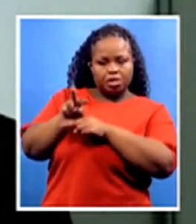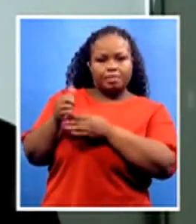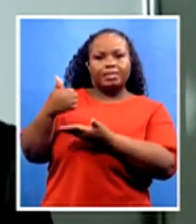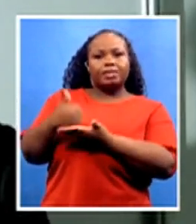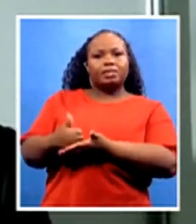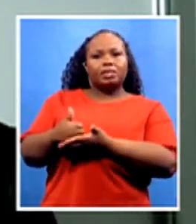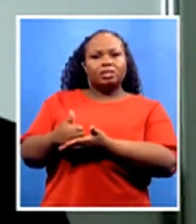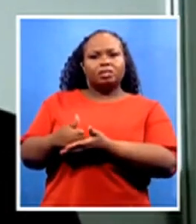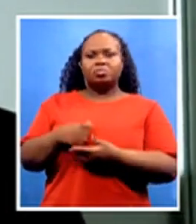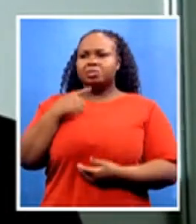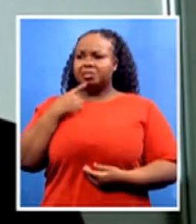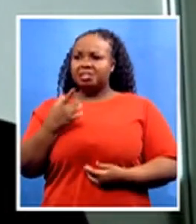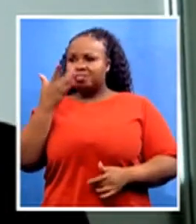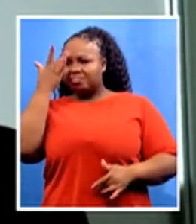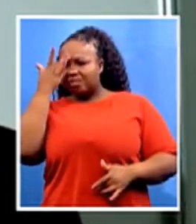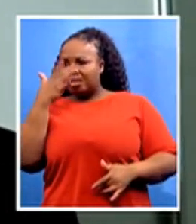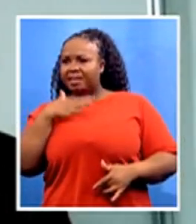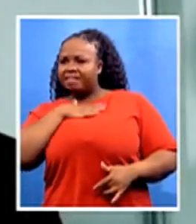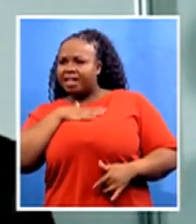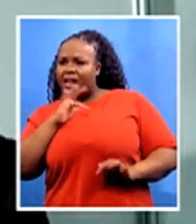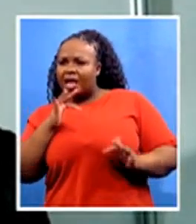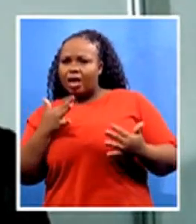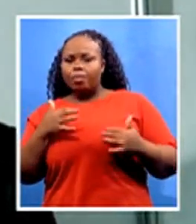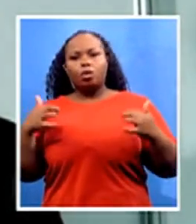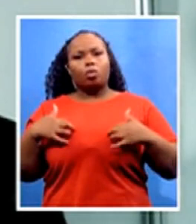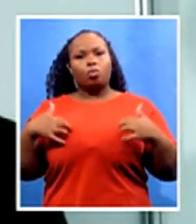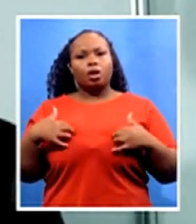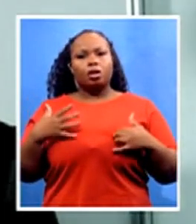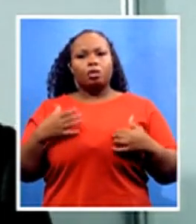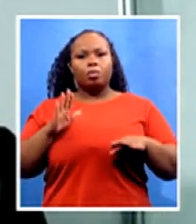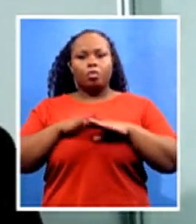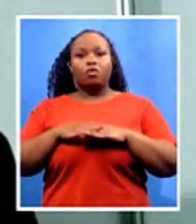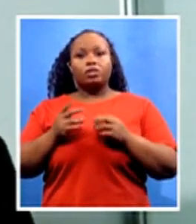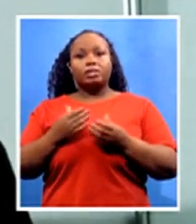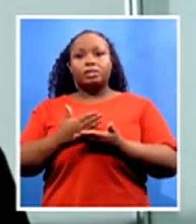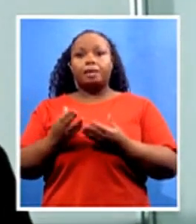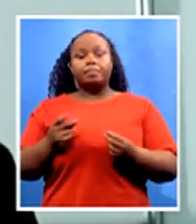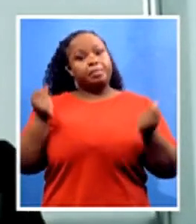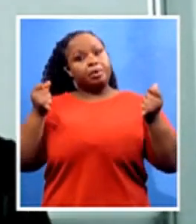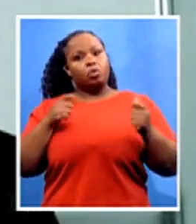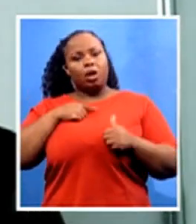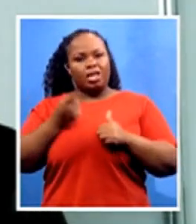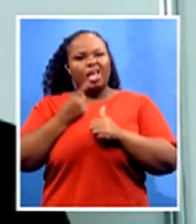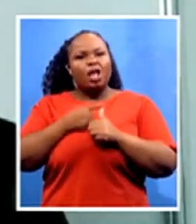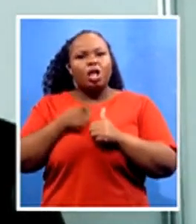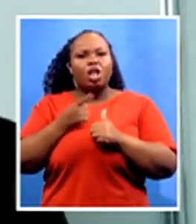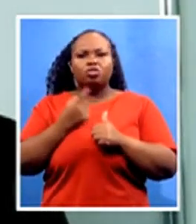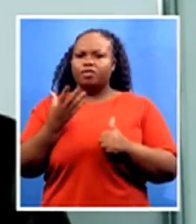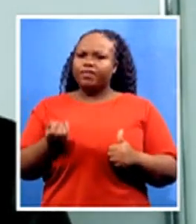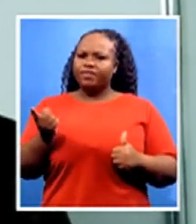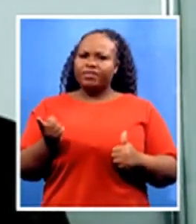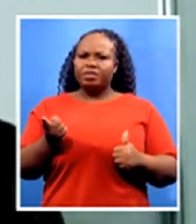We worry about immediate reactions. Generally, it's allergic reactions and anaphylactic reaction. That's the